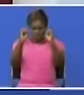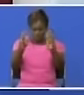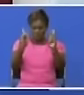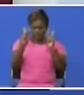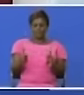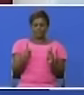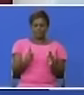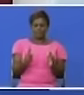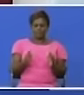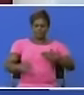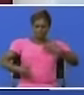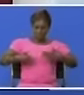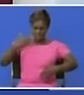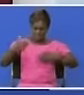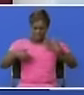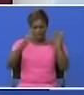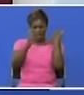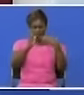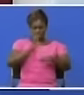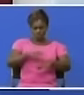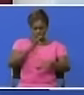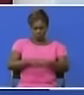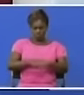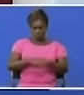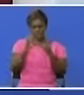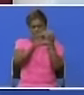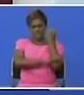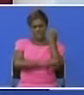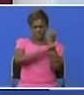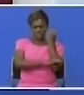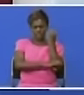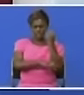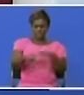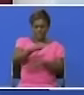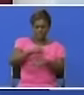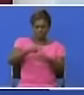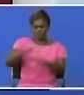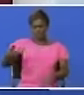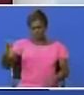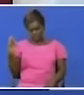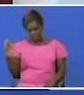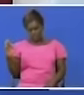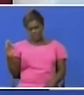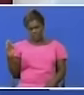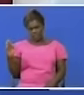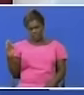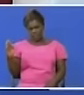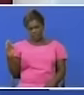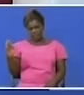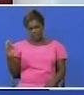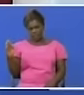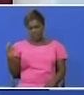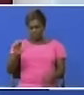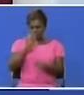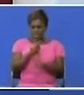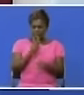about morality in the country. And I mean, you've mentioned morality and national security, and indeed what that, I think a